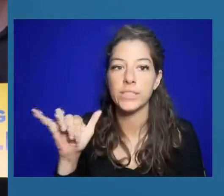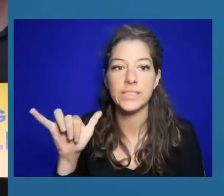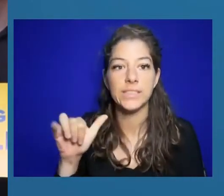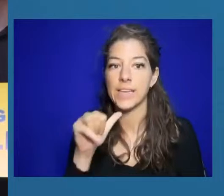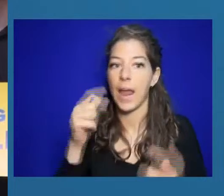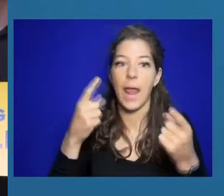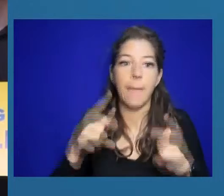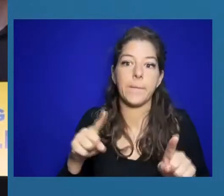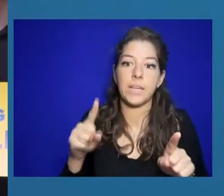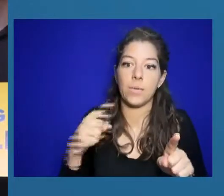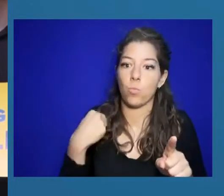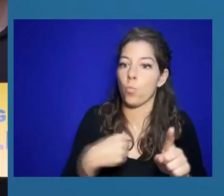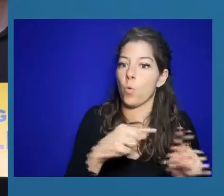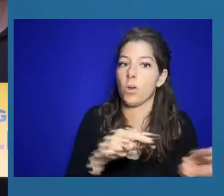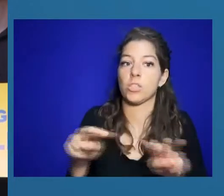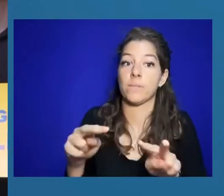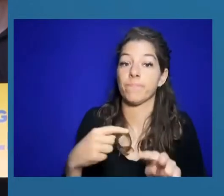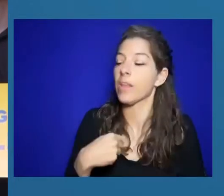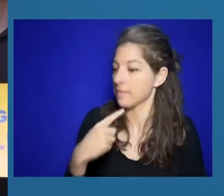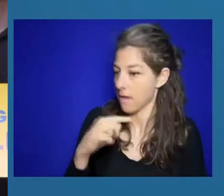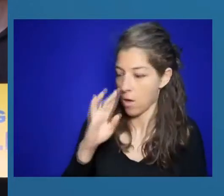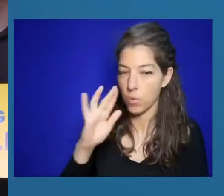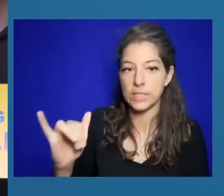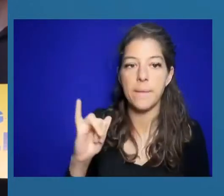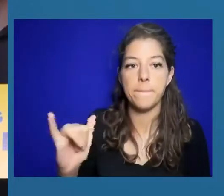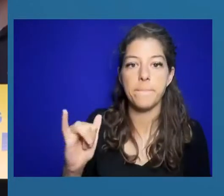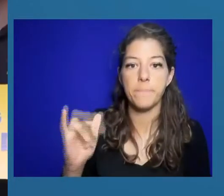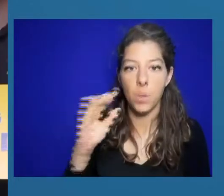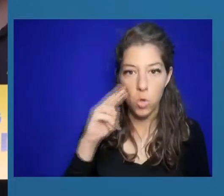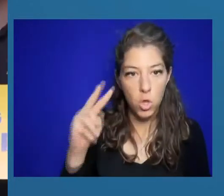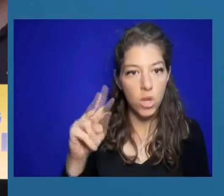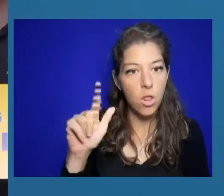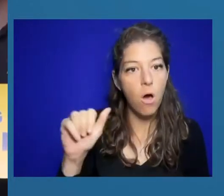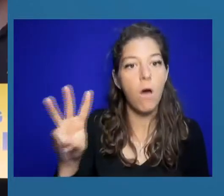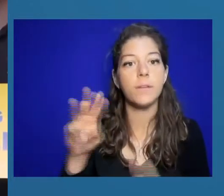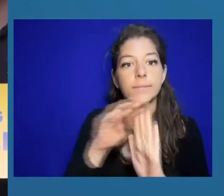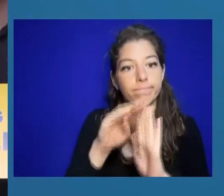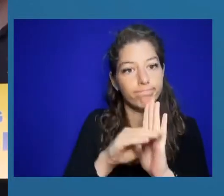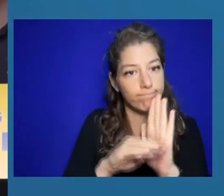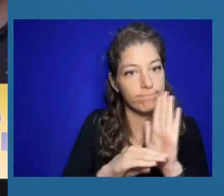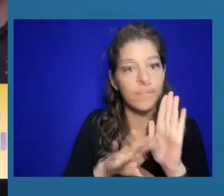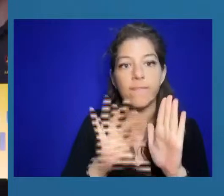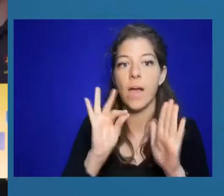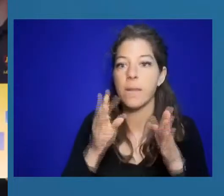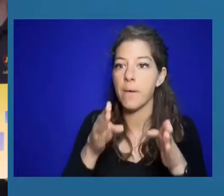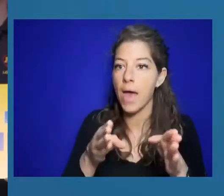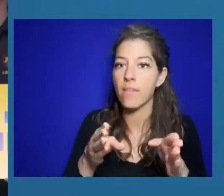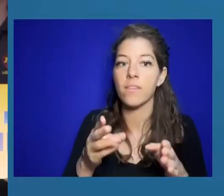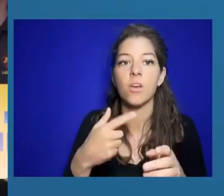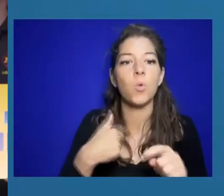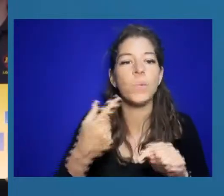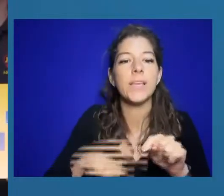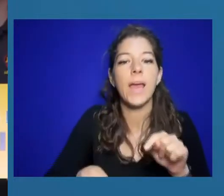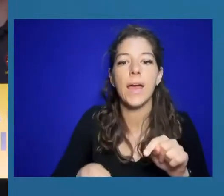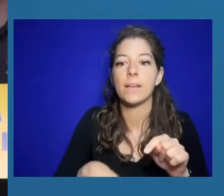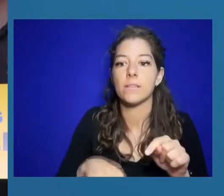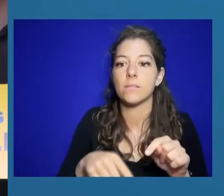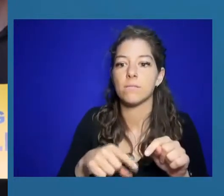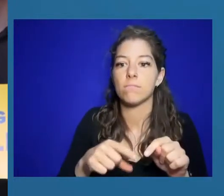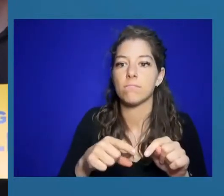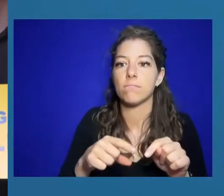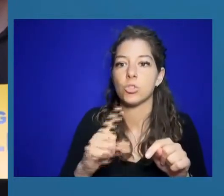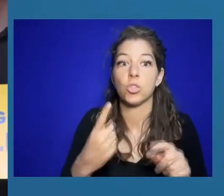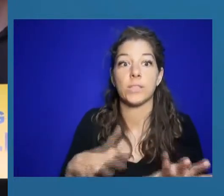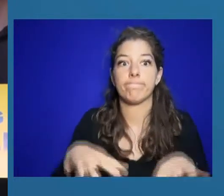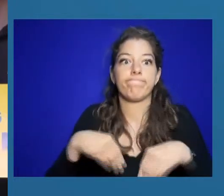watch. And I said, I'll do the same. I will look at our laws. I'll find a path. Because we cannot take this line down, my friends.